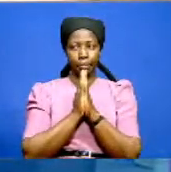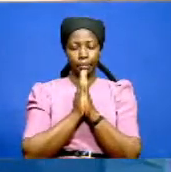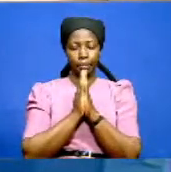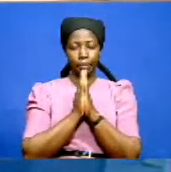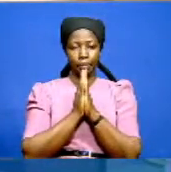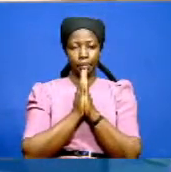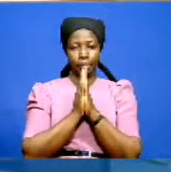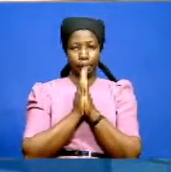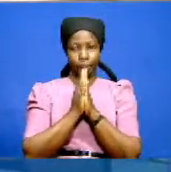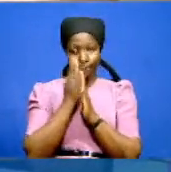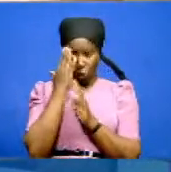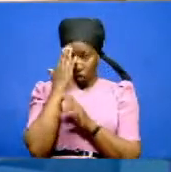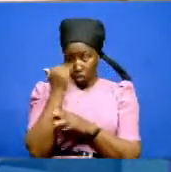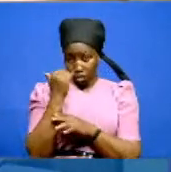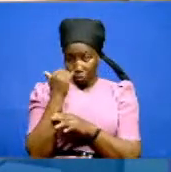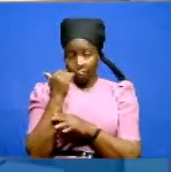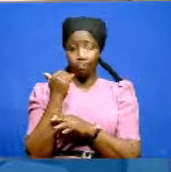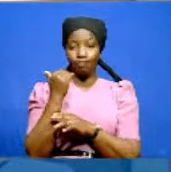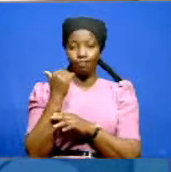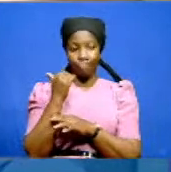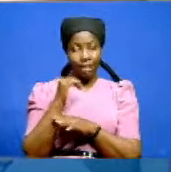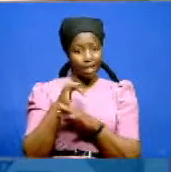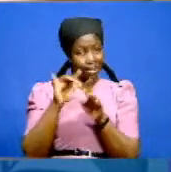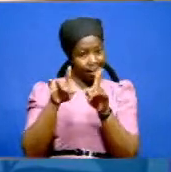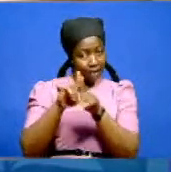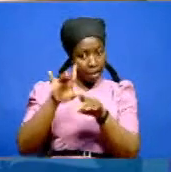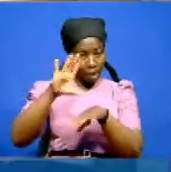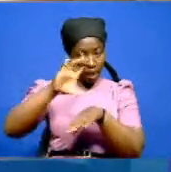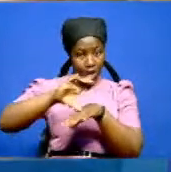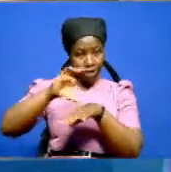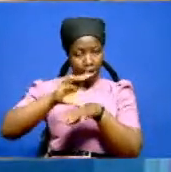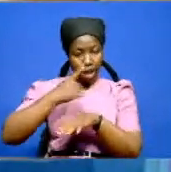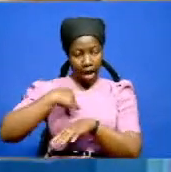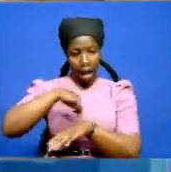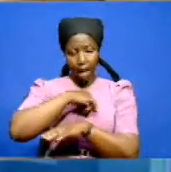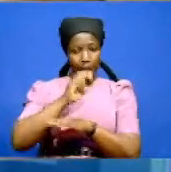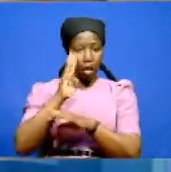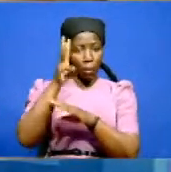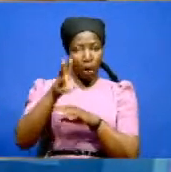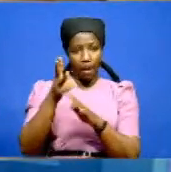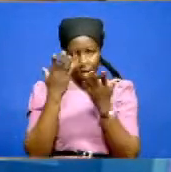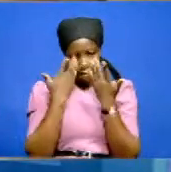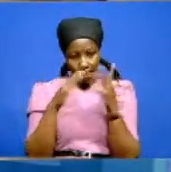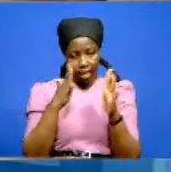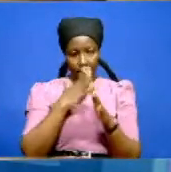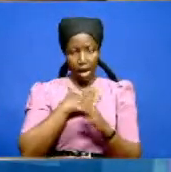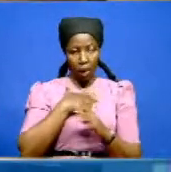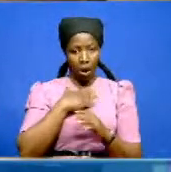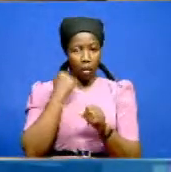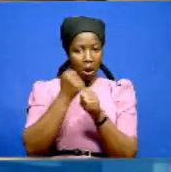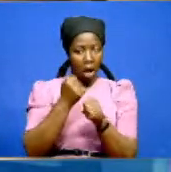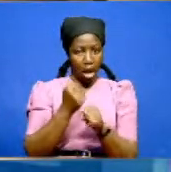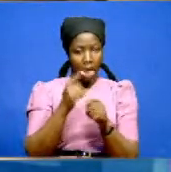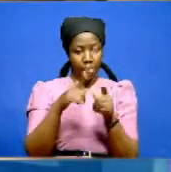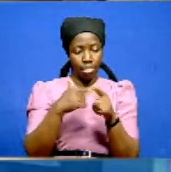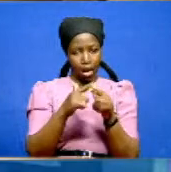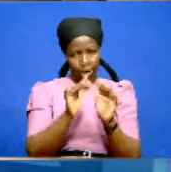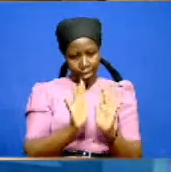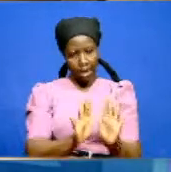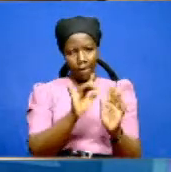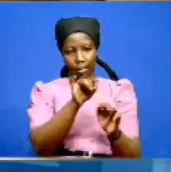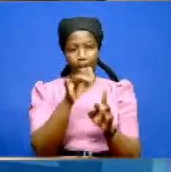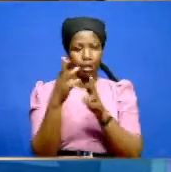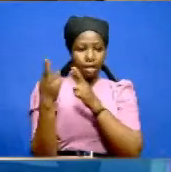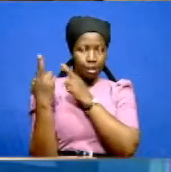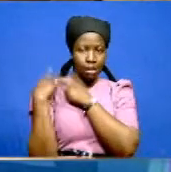because as a church we are going to conclude our exercise and then leave this